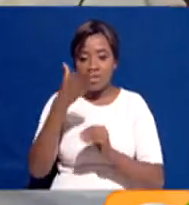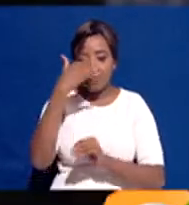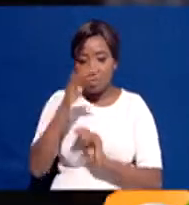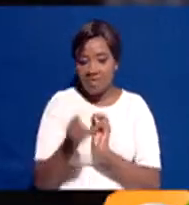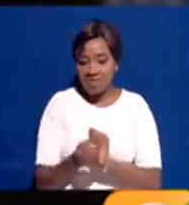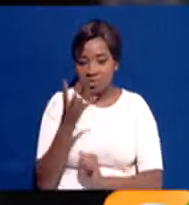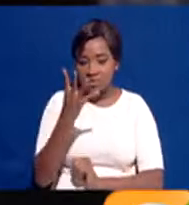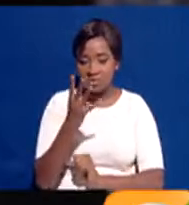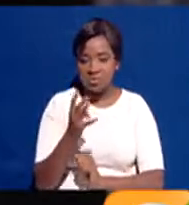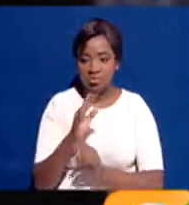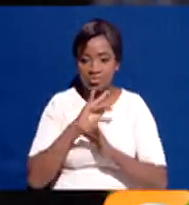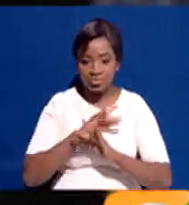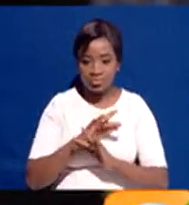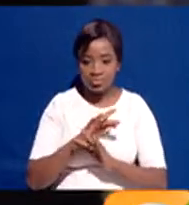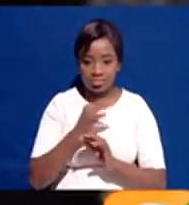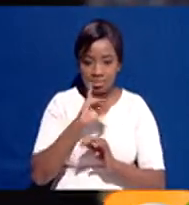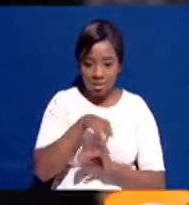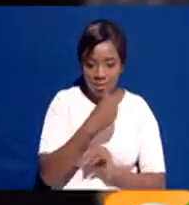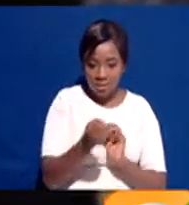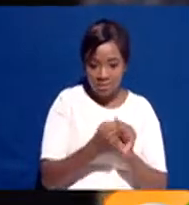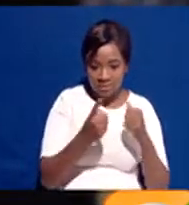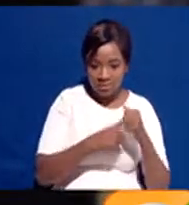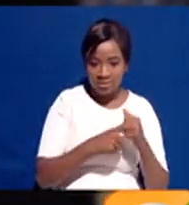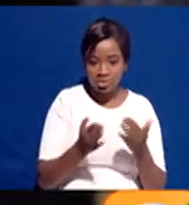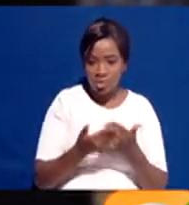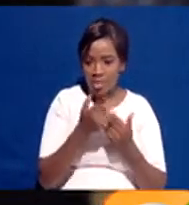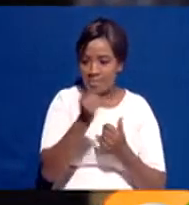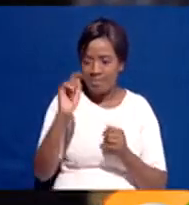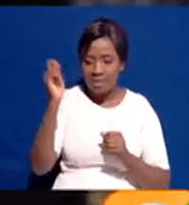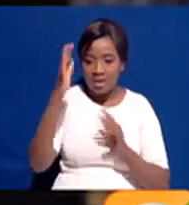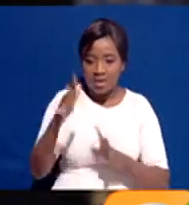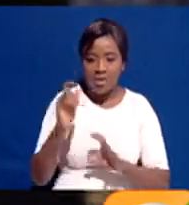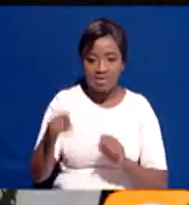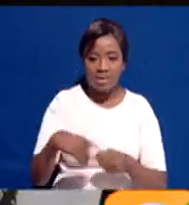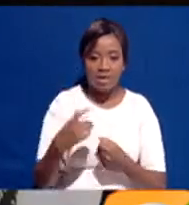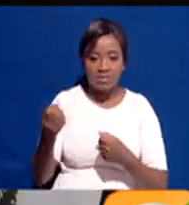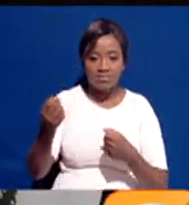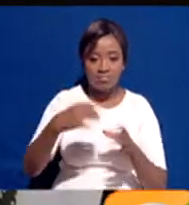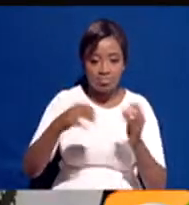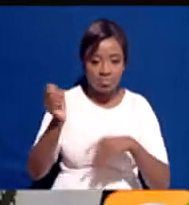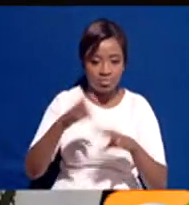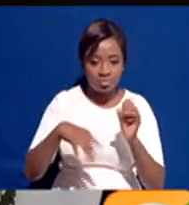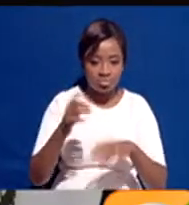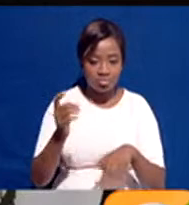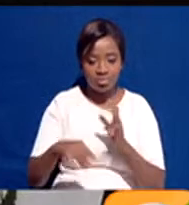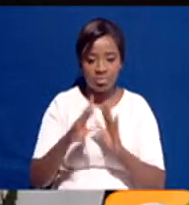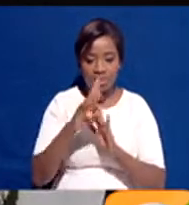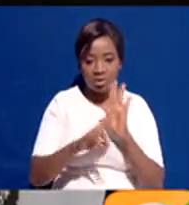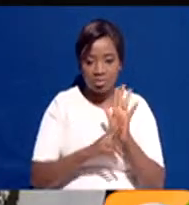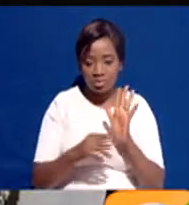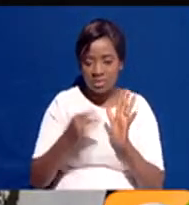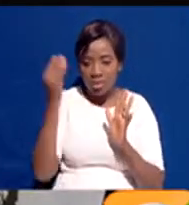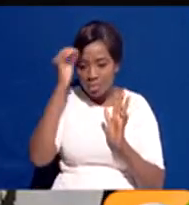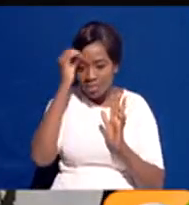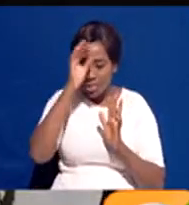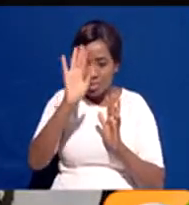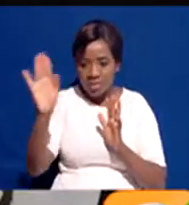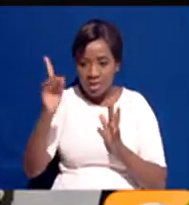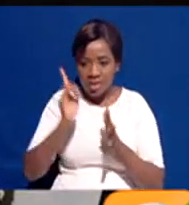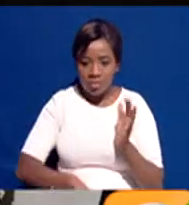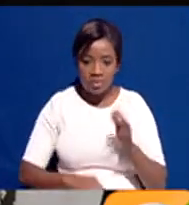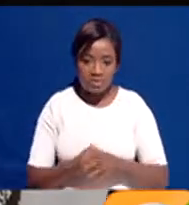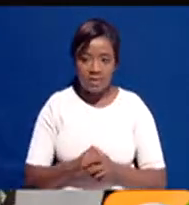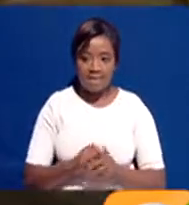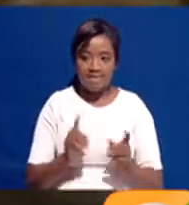grace period beginning January 16th for Kenyans to forward their input on the draft water heating regulations of 2022.